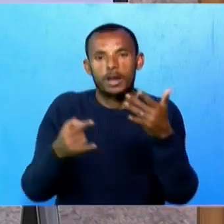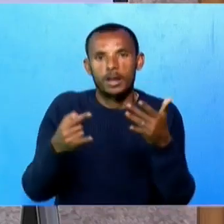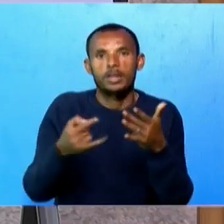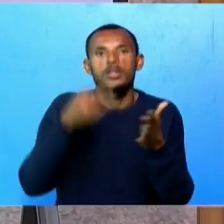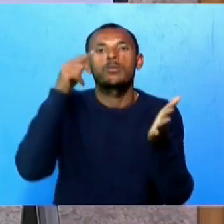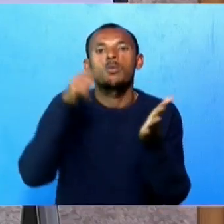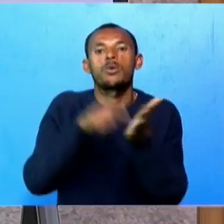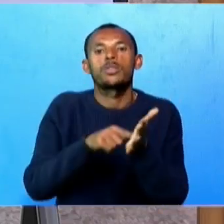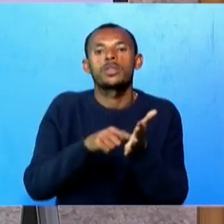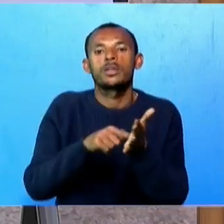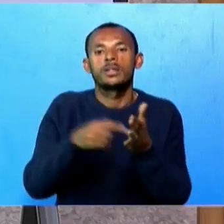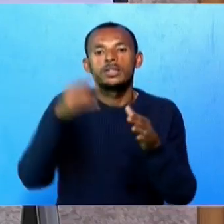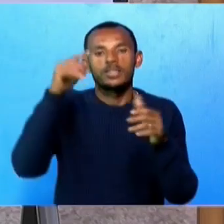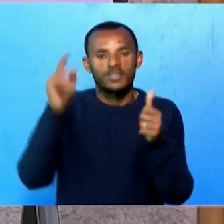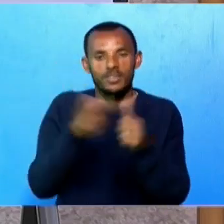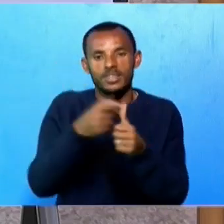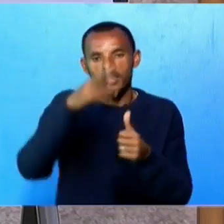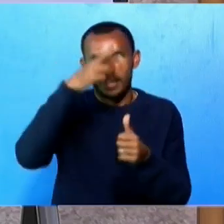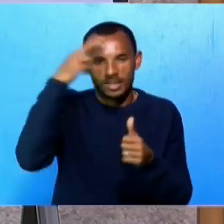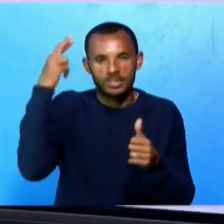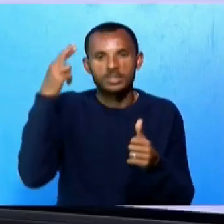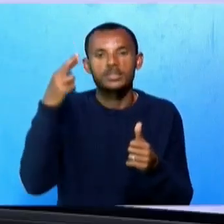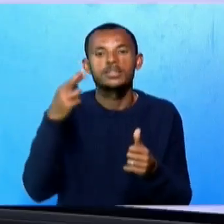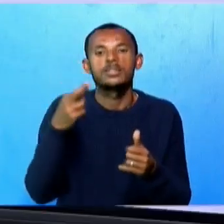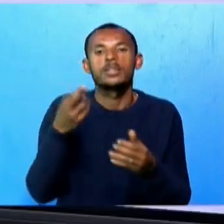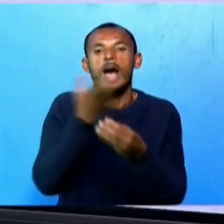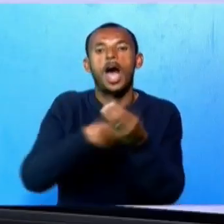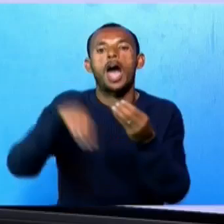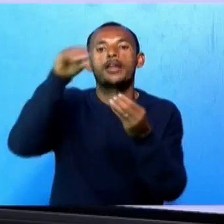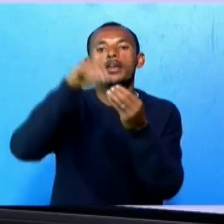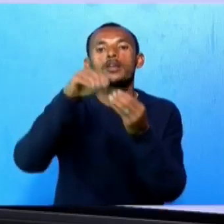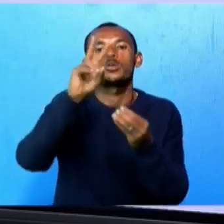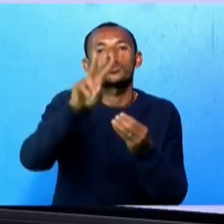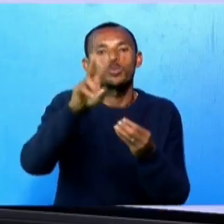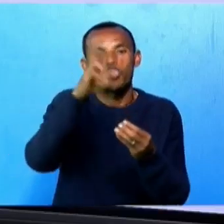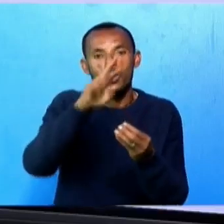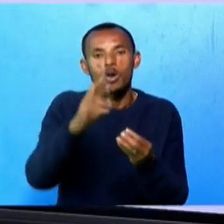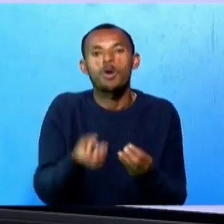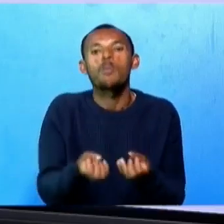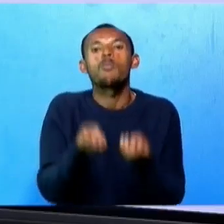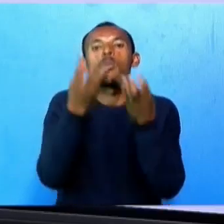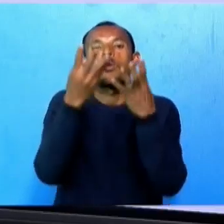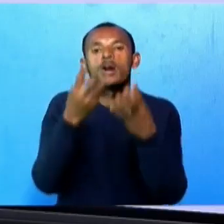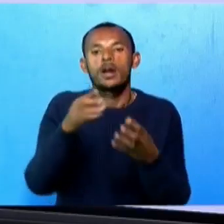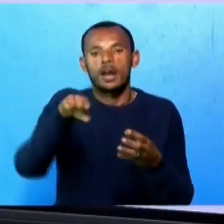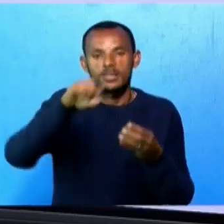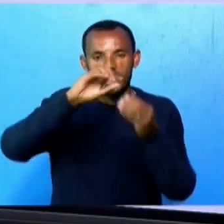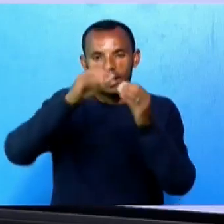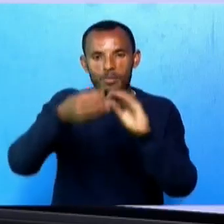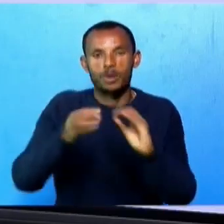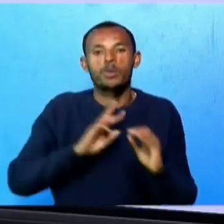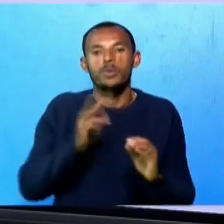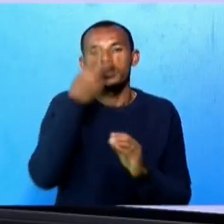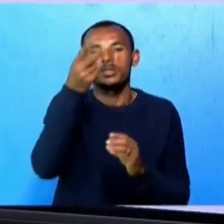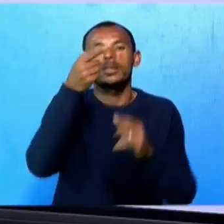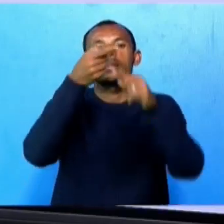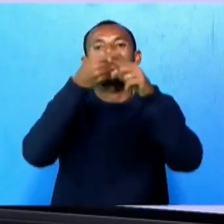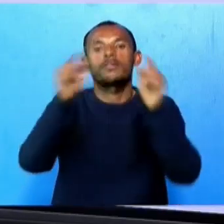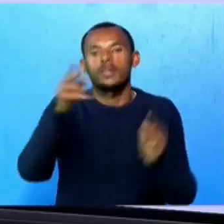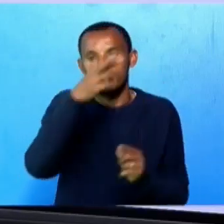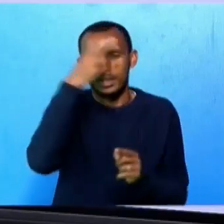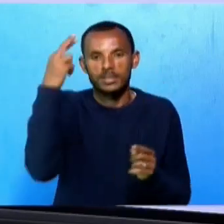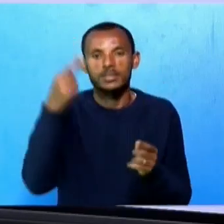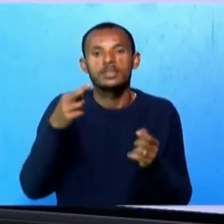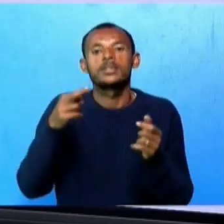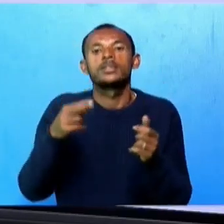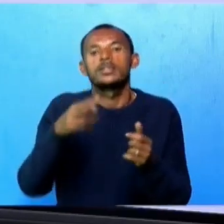points, in the first case, in adding two or more rational numbers, we have seen different cases. The